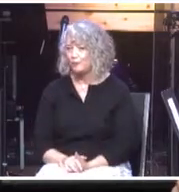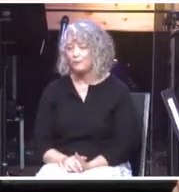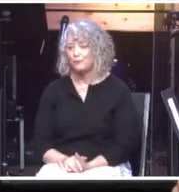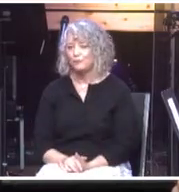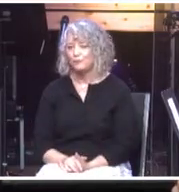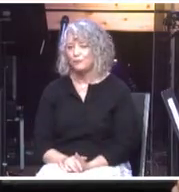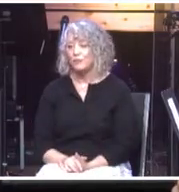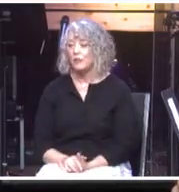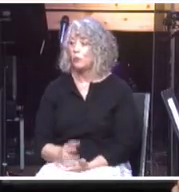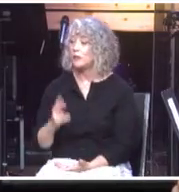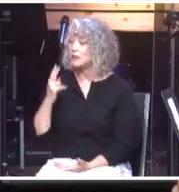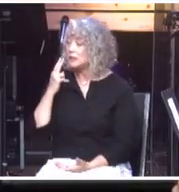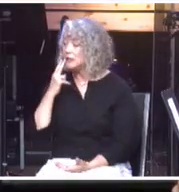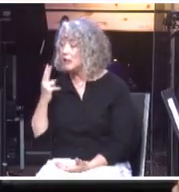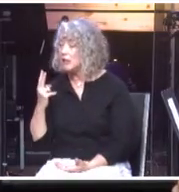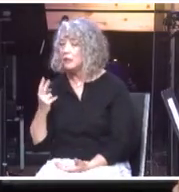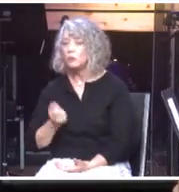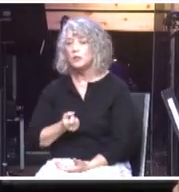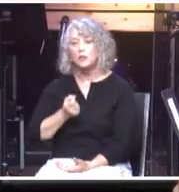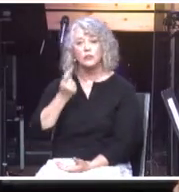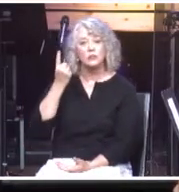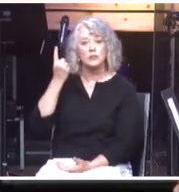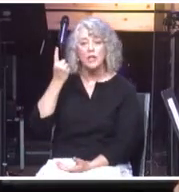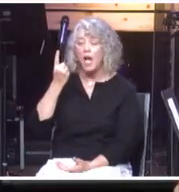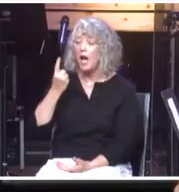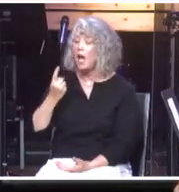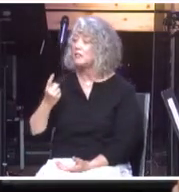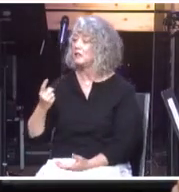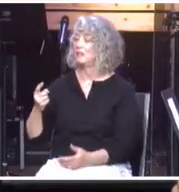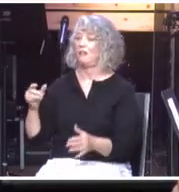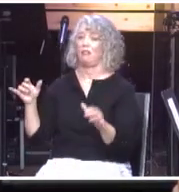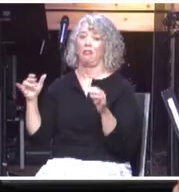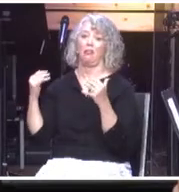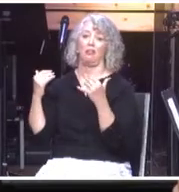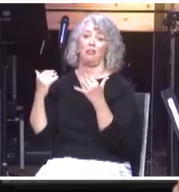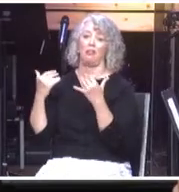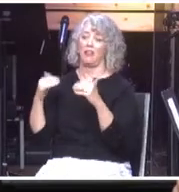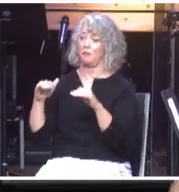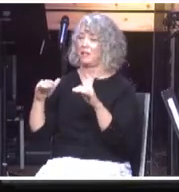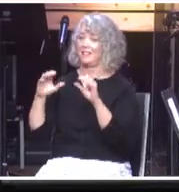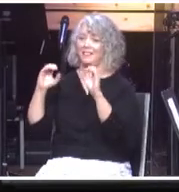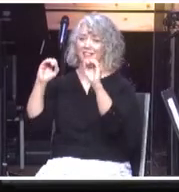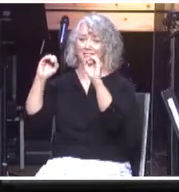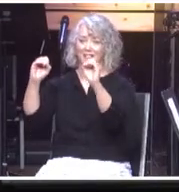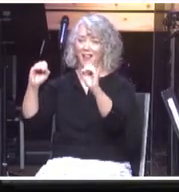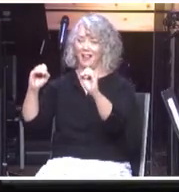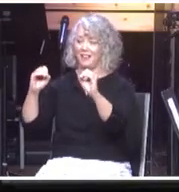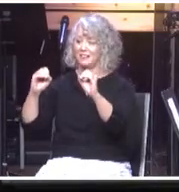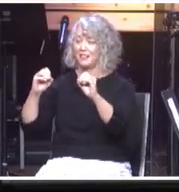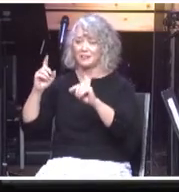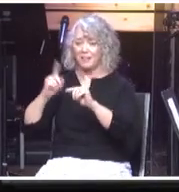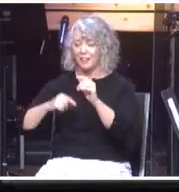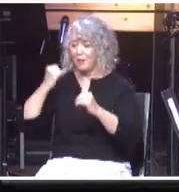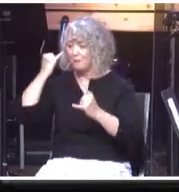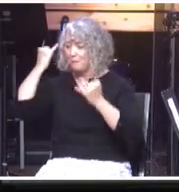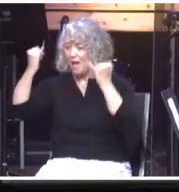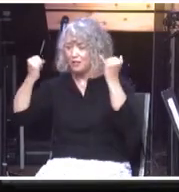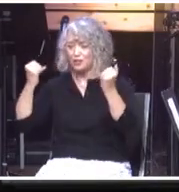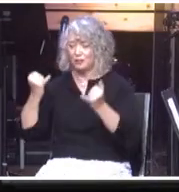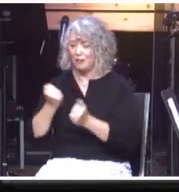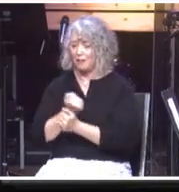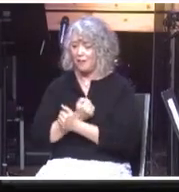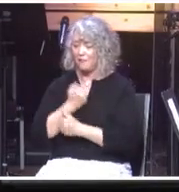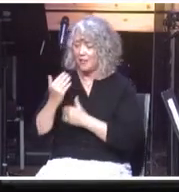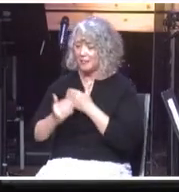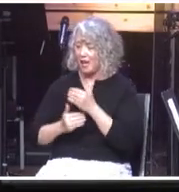Seeing, understanding God's boundless, unfailing, unmatchable loving kindness that's operative in our lives,